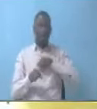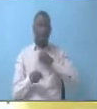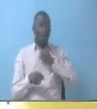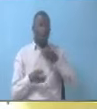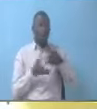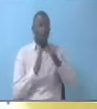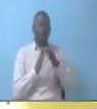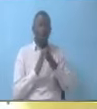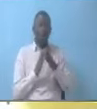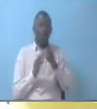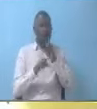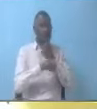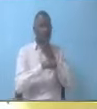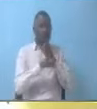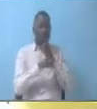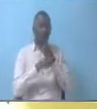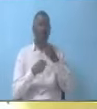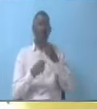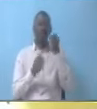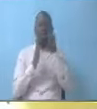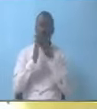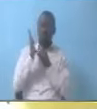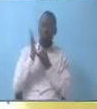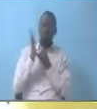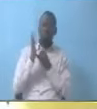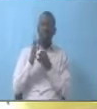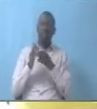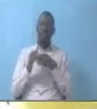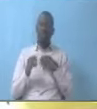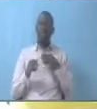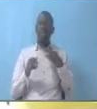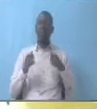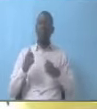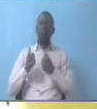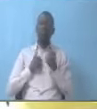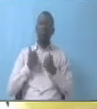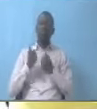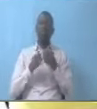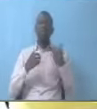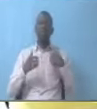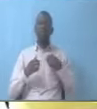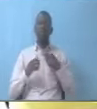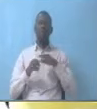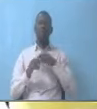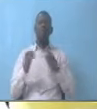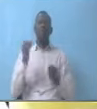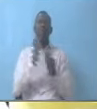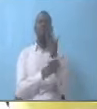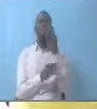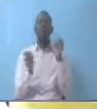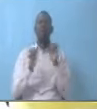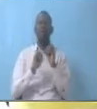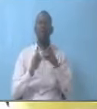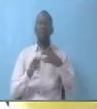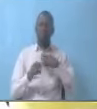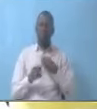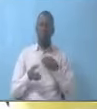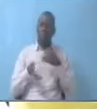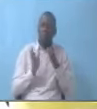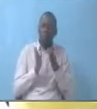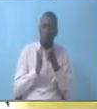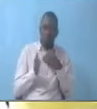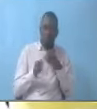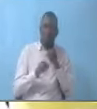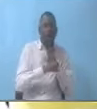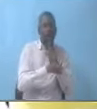issues that had affected effective and sustainable national development at the time. Soldari xal nañ seen yoon bu nga xamné non lañuy safara lepp lo